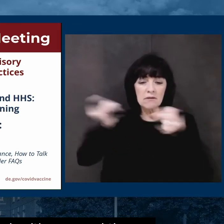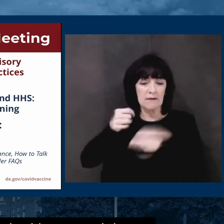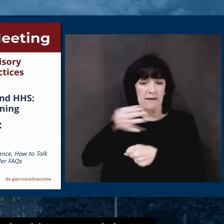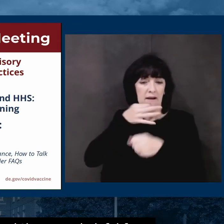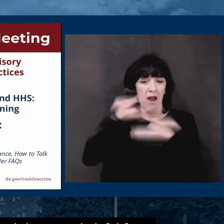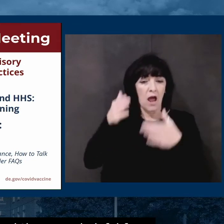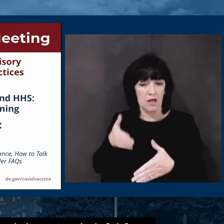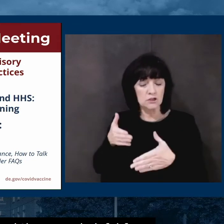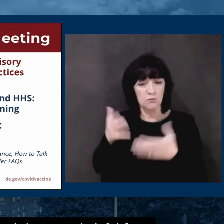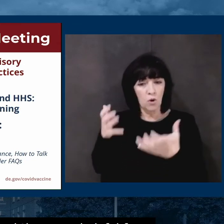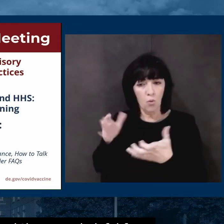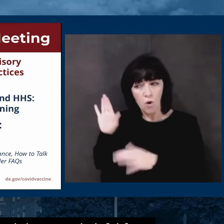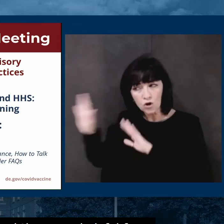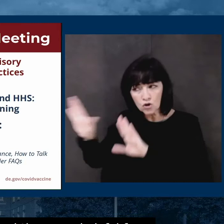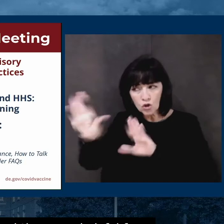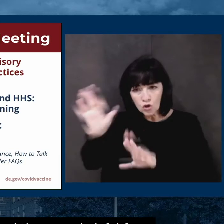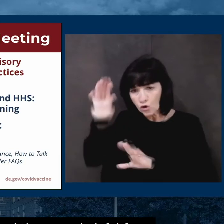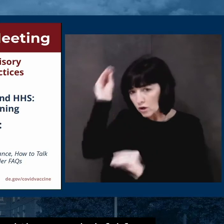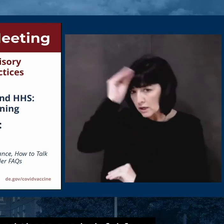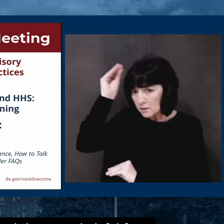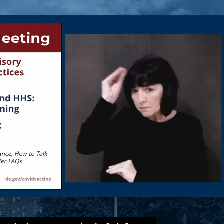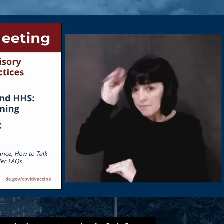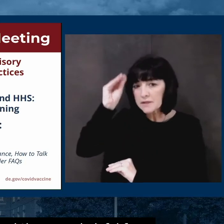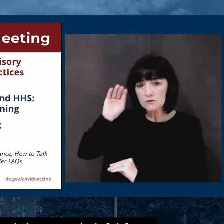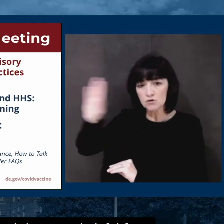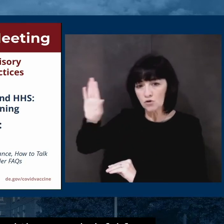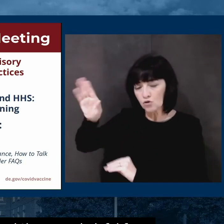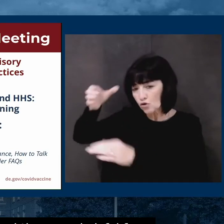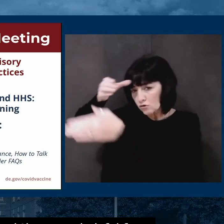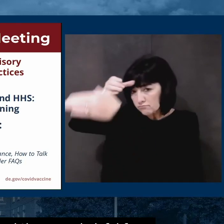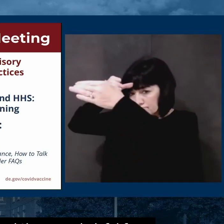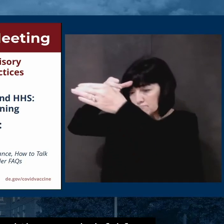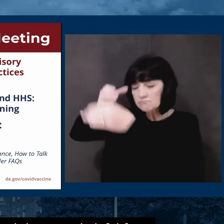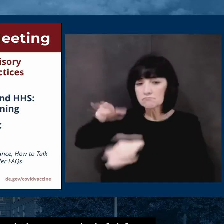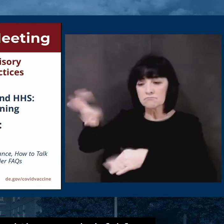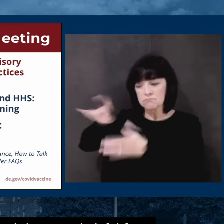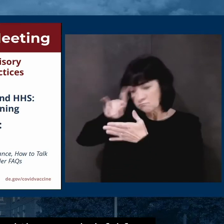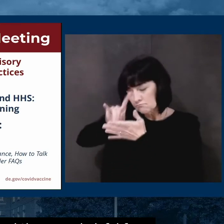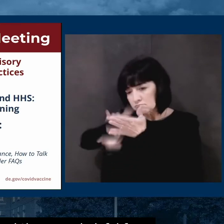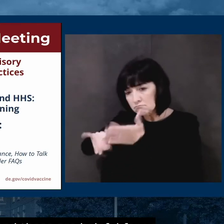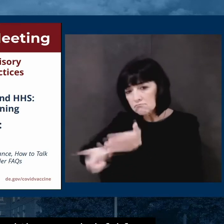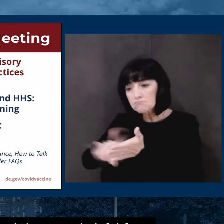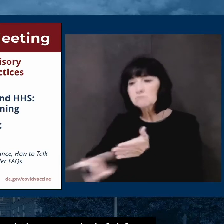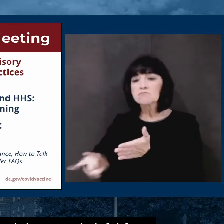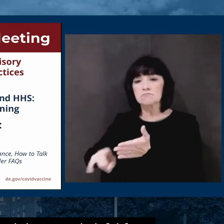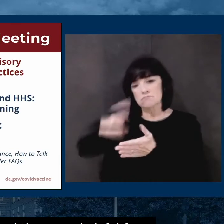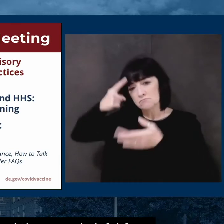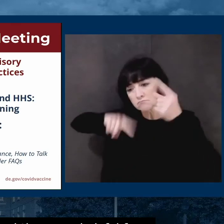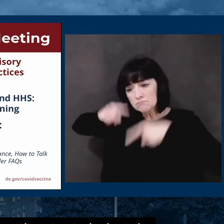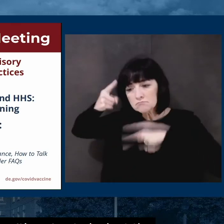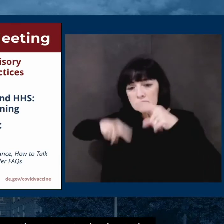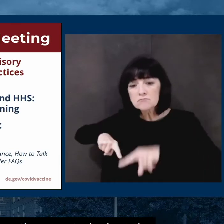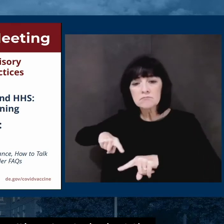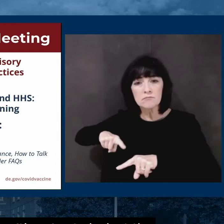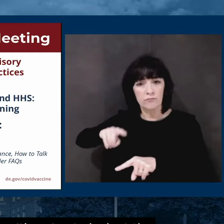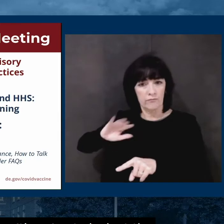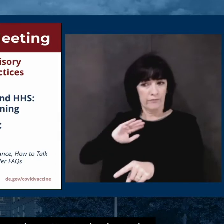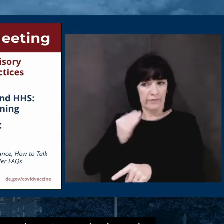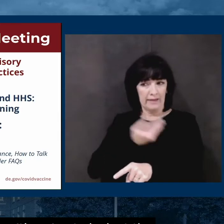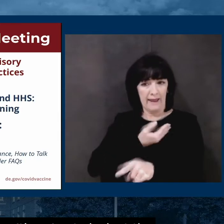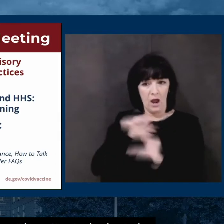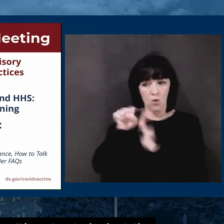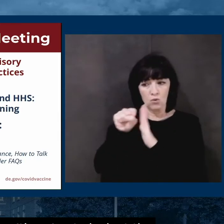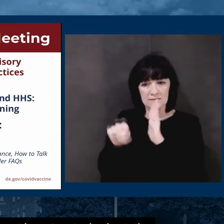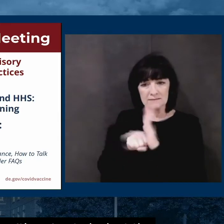in Delaware, but also want to mention how important it is to look at our experiences so far in COVID-19. We want to look at our statewide data